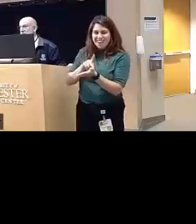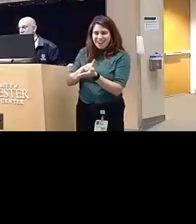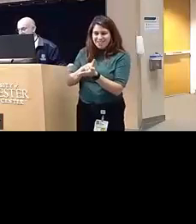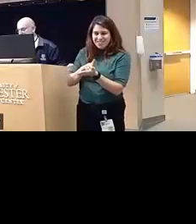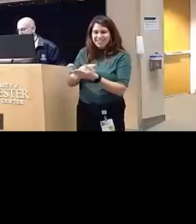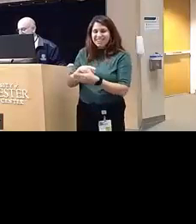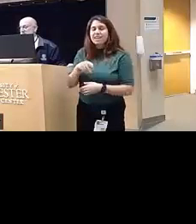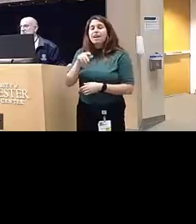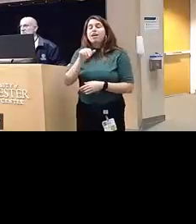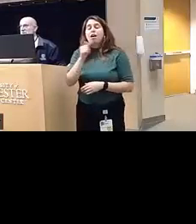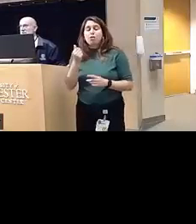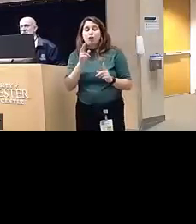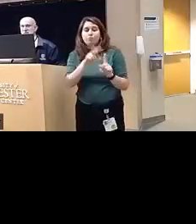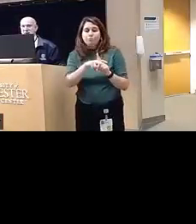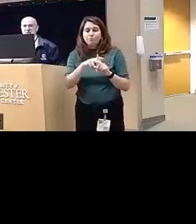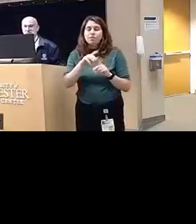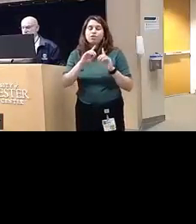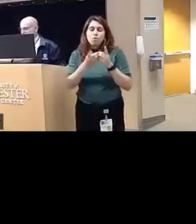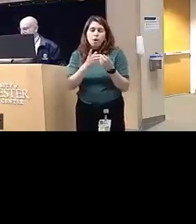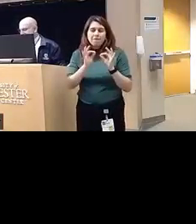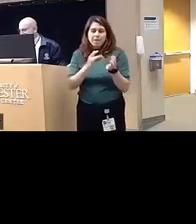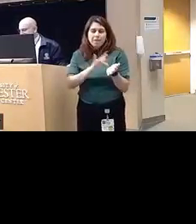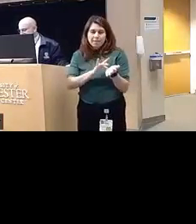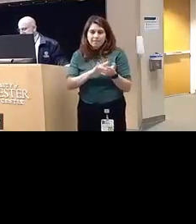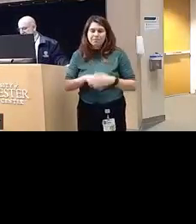psychiatry, with a joint appointment in the Department of Family Medicine.